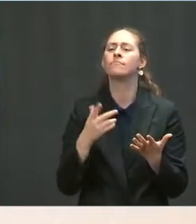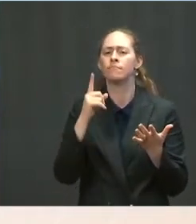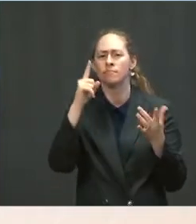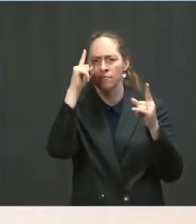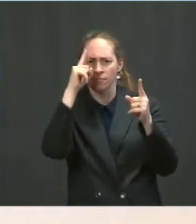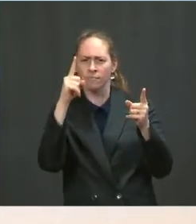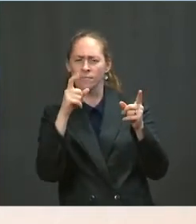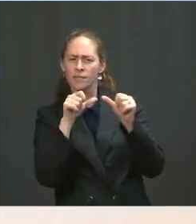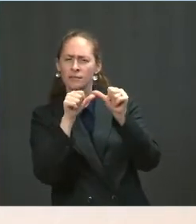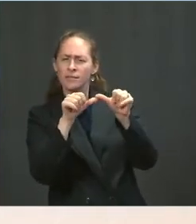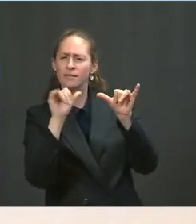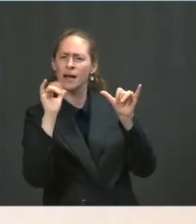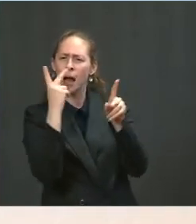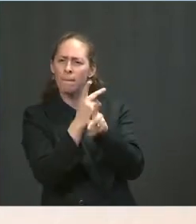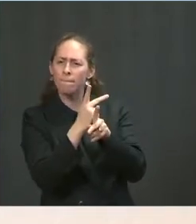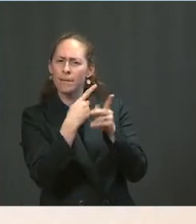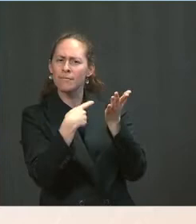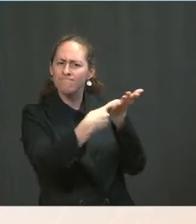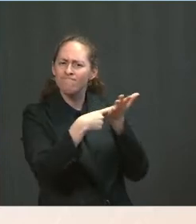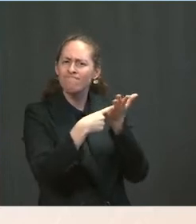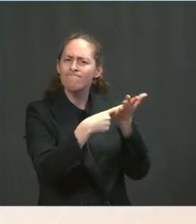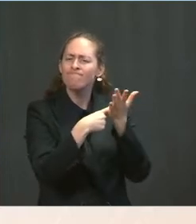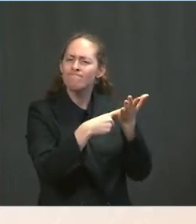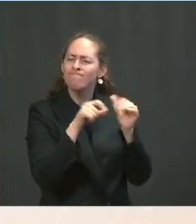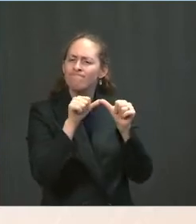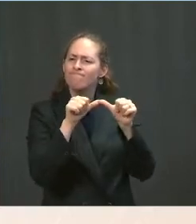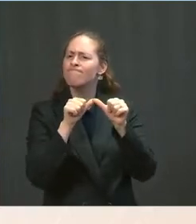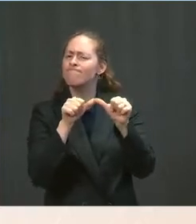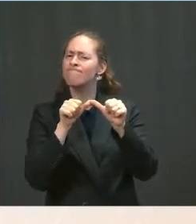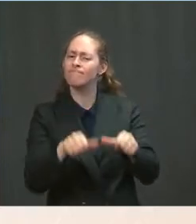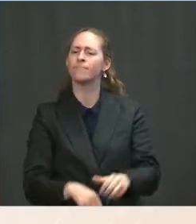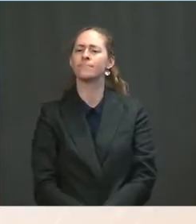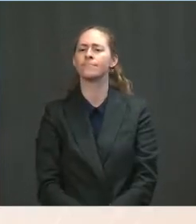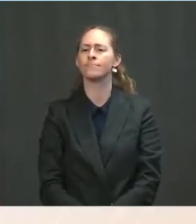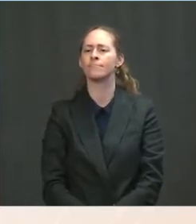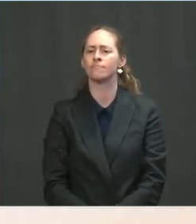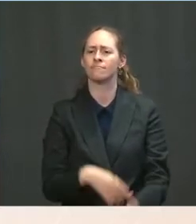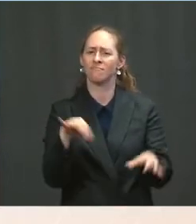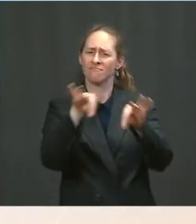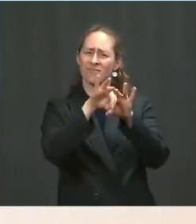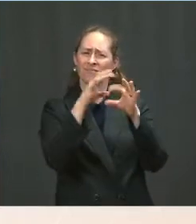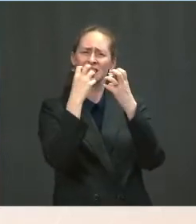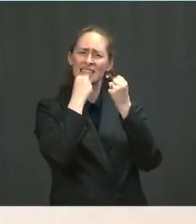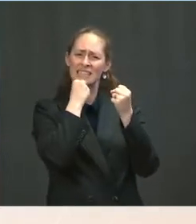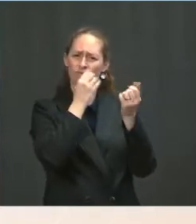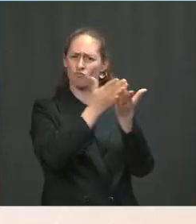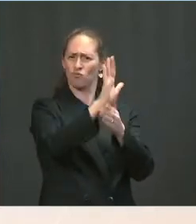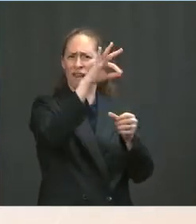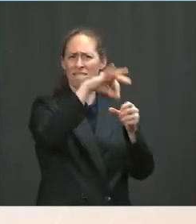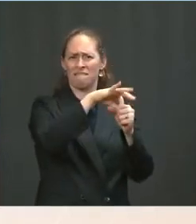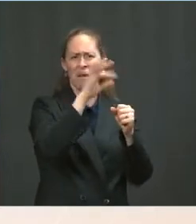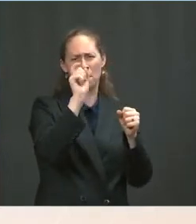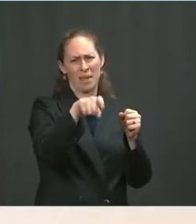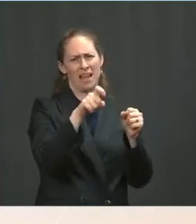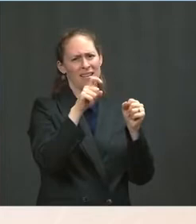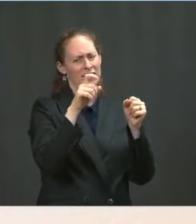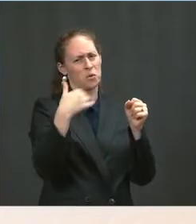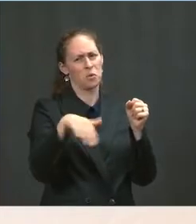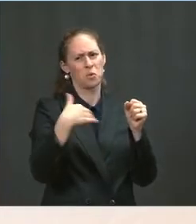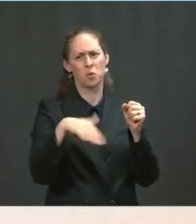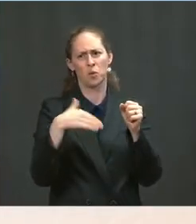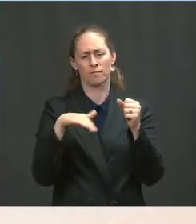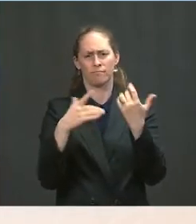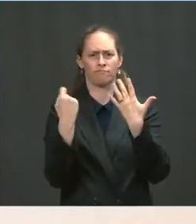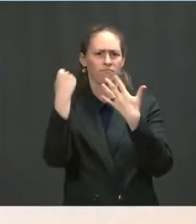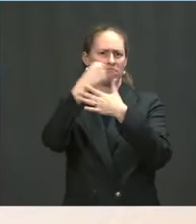the conversation on protecting the sacred right to vote, because it's such it's an incredible priority